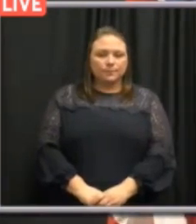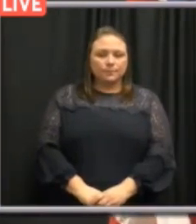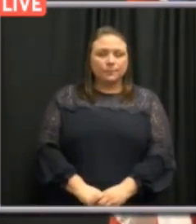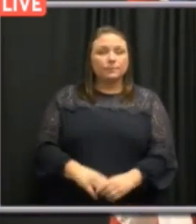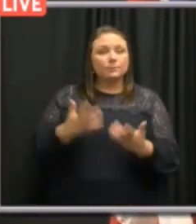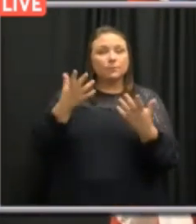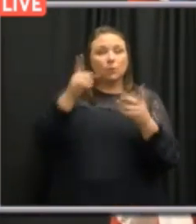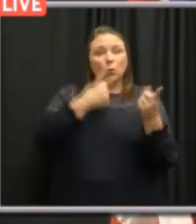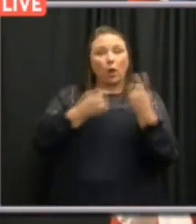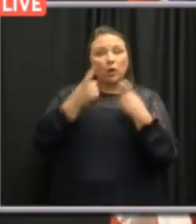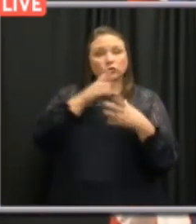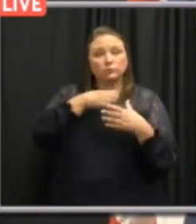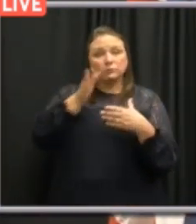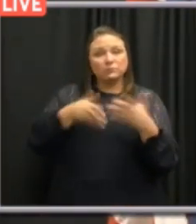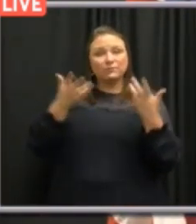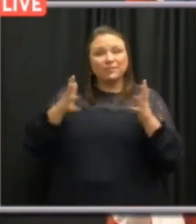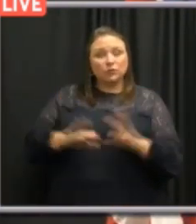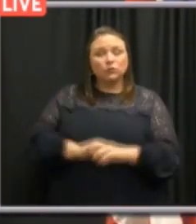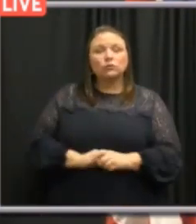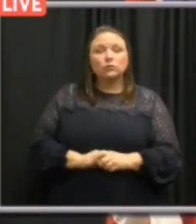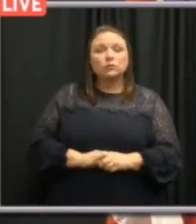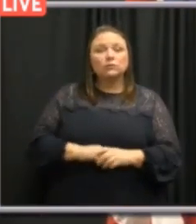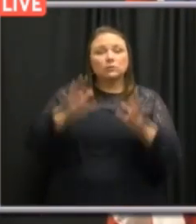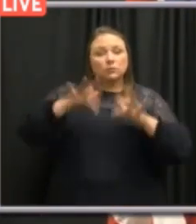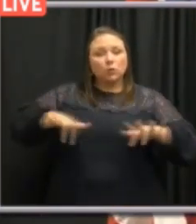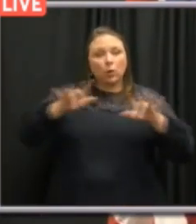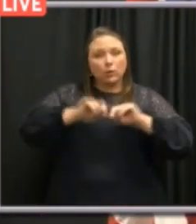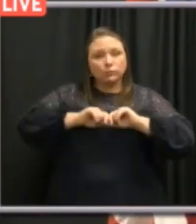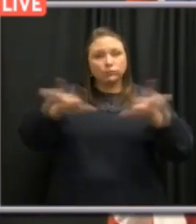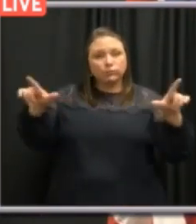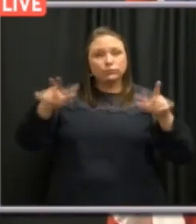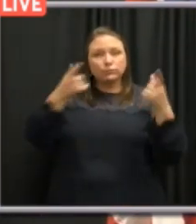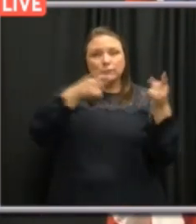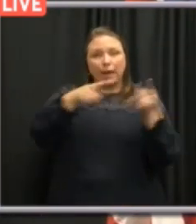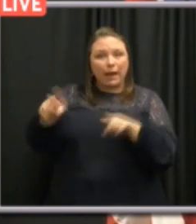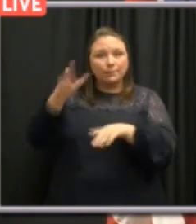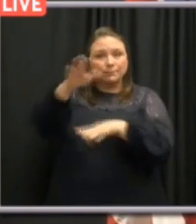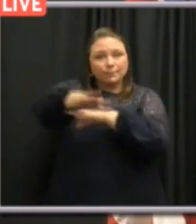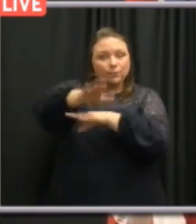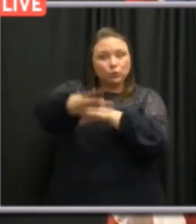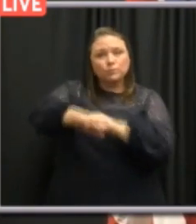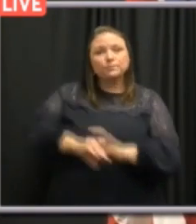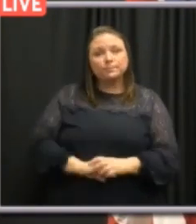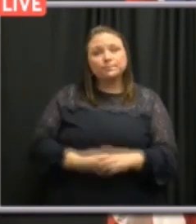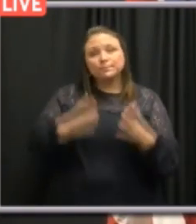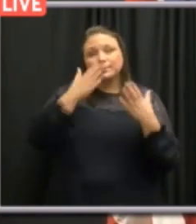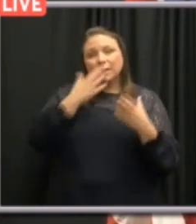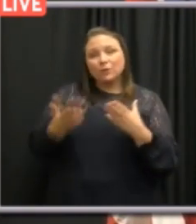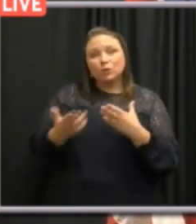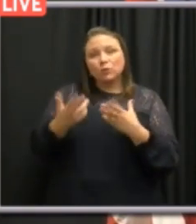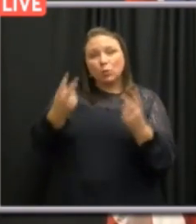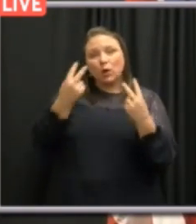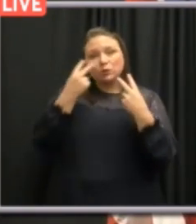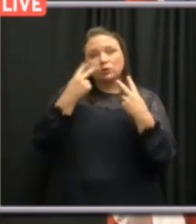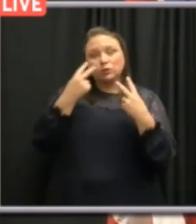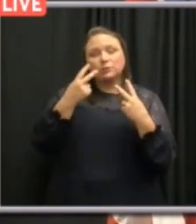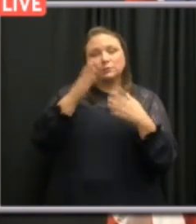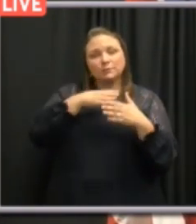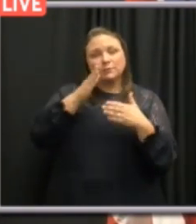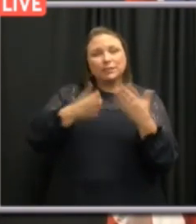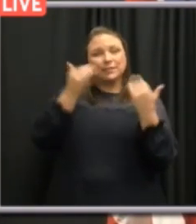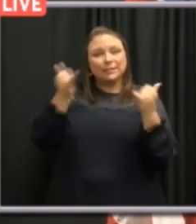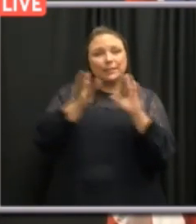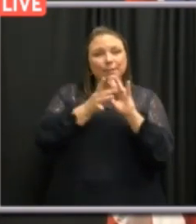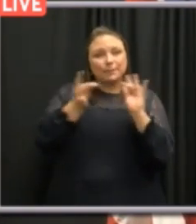Those are all the questions we have this morning. A recording of this press briefing will be made available later this afternoon. Thank you for joining us. This concludes